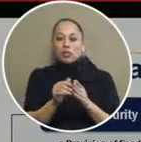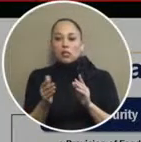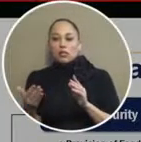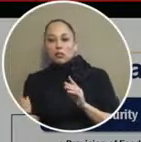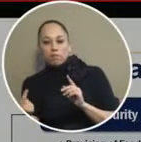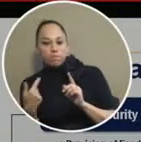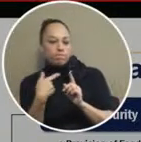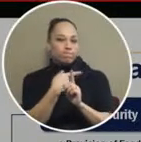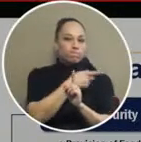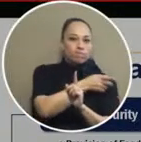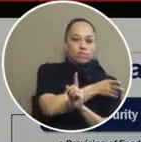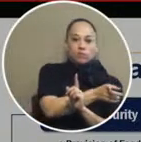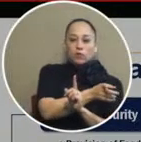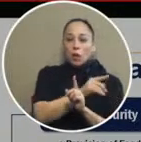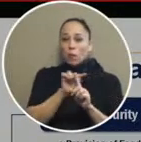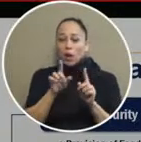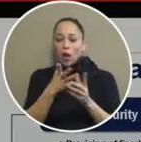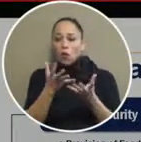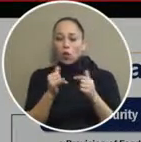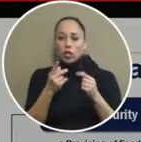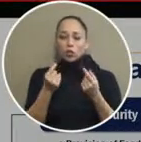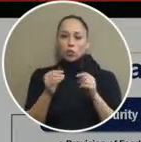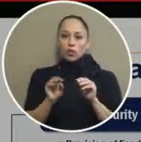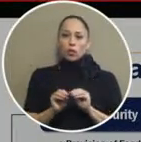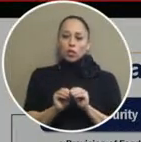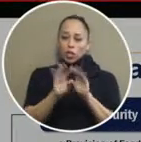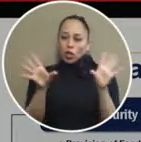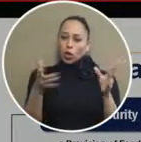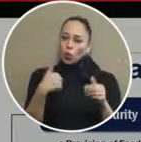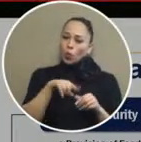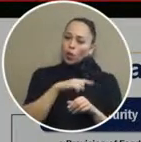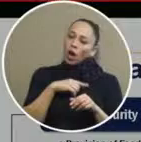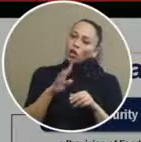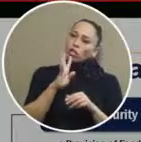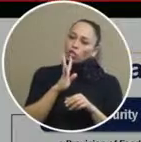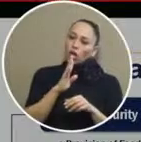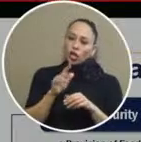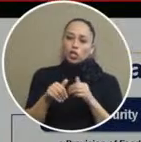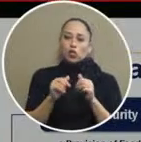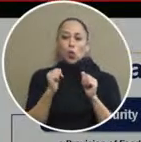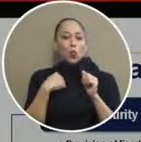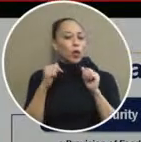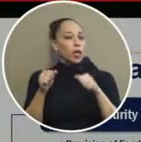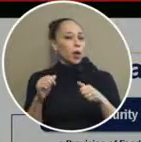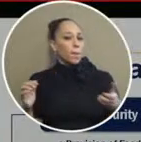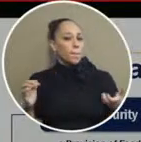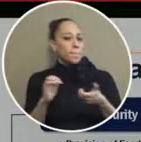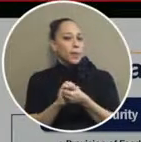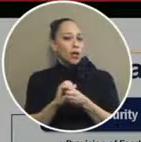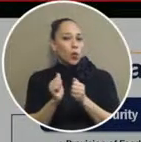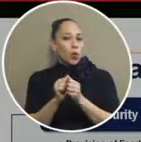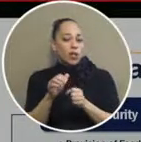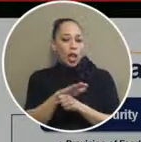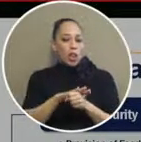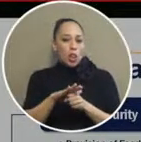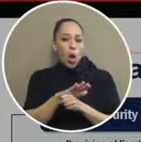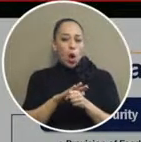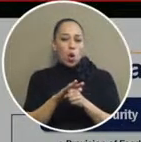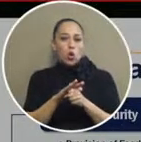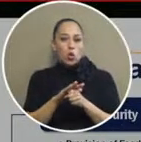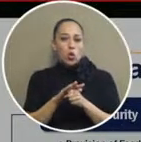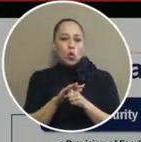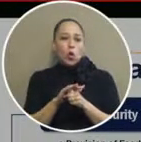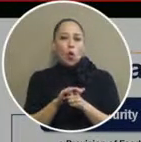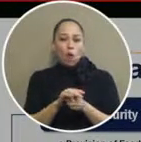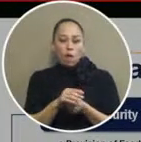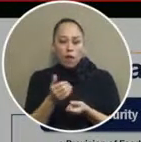but I want to be very, very clear. We're talking about being able to partner with local philanthropy, which in this case